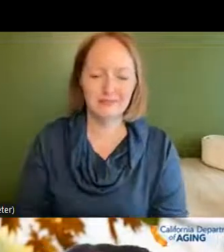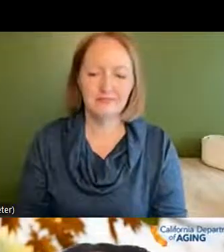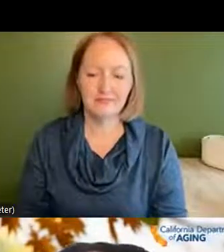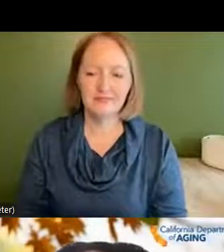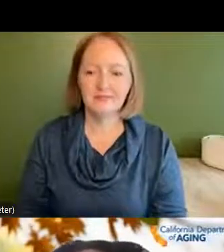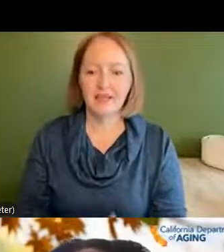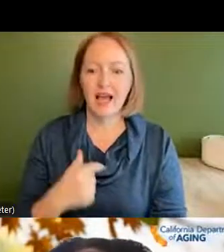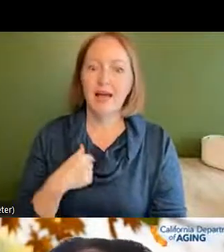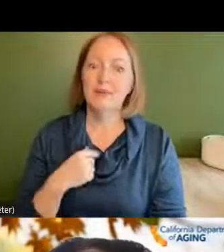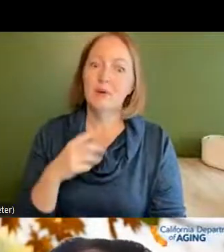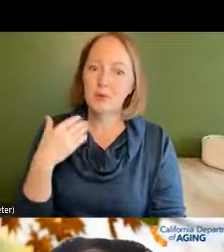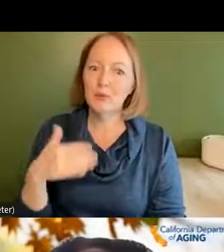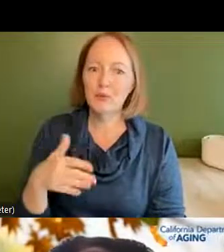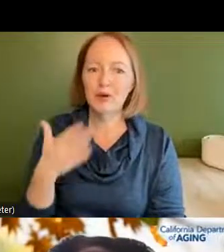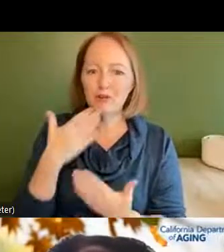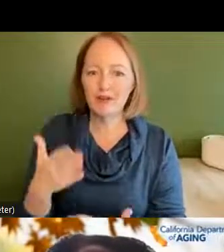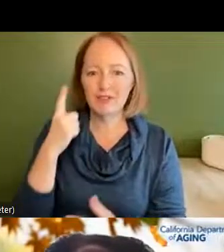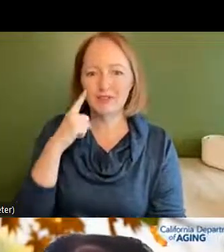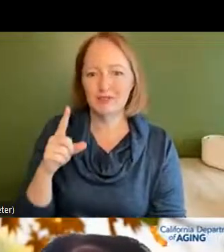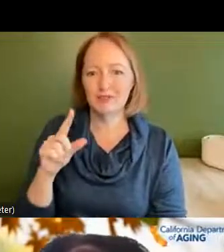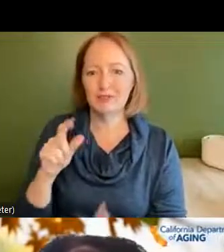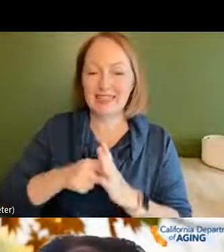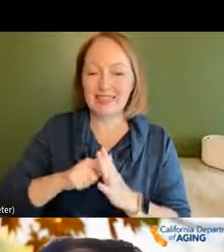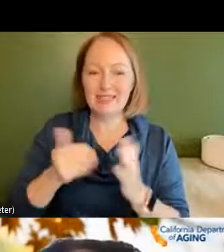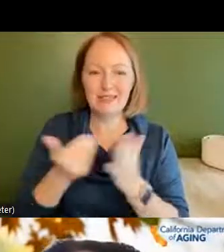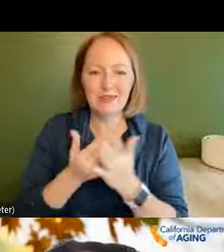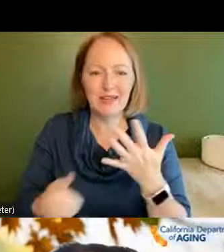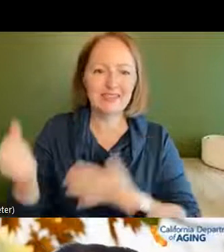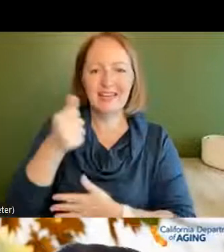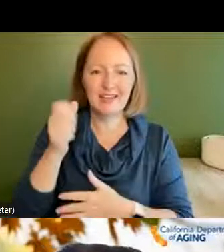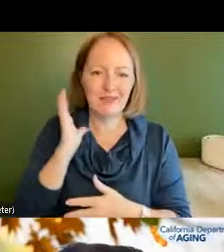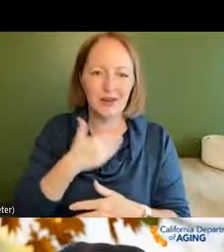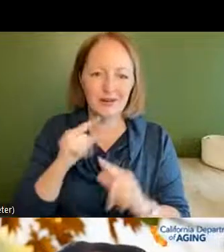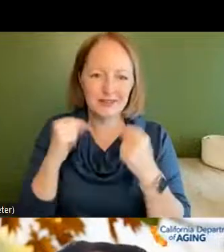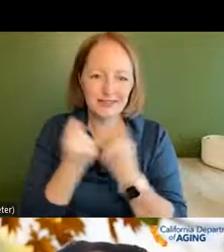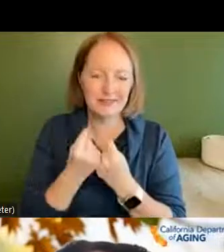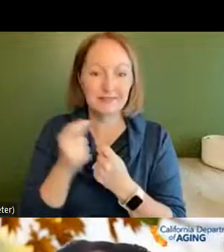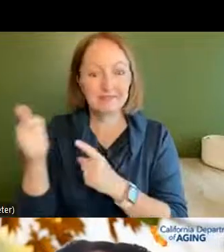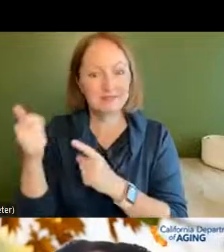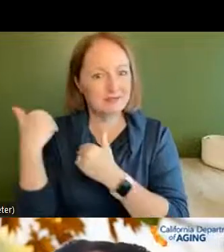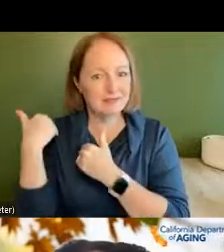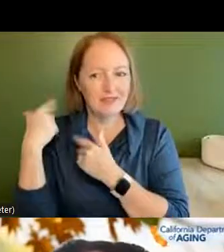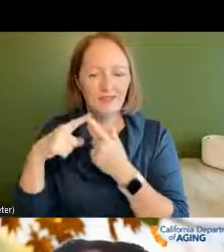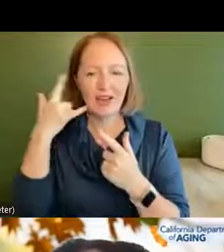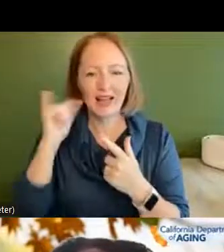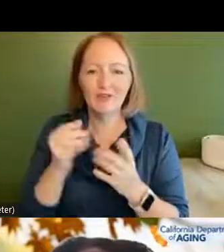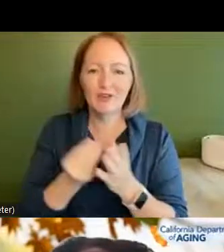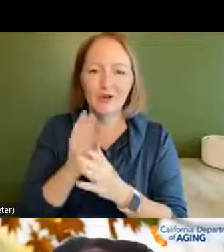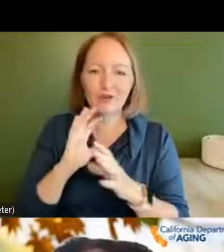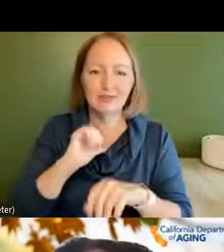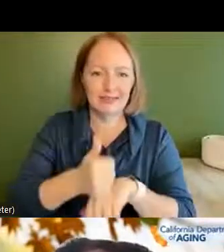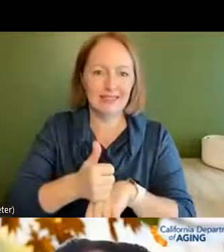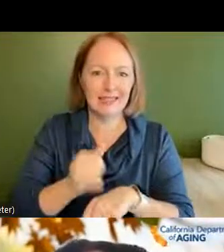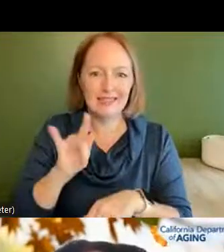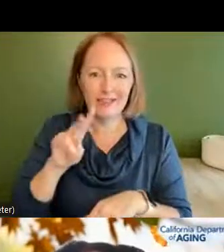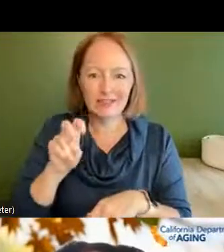I am especially grateful to a key new executive on the CDA team who is responsible for the California Grows initiative and